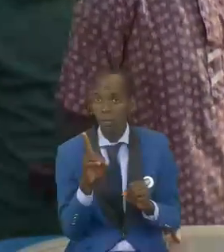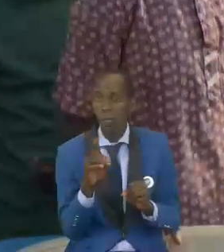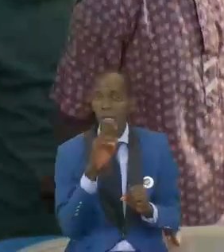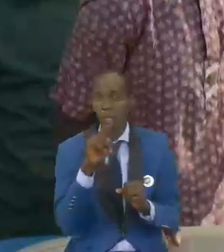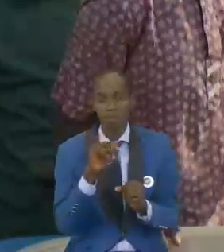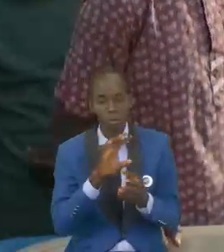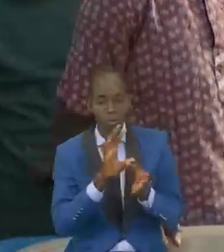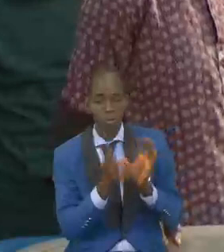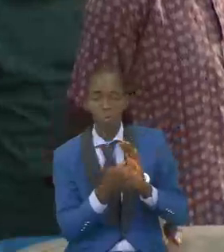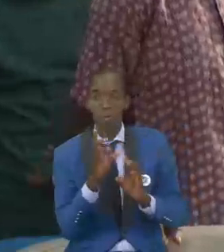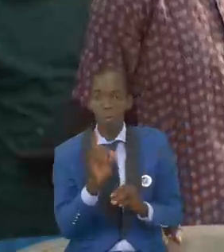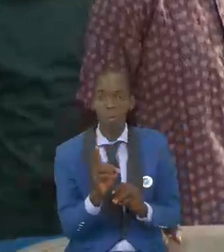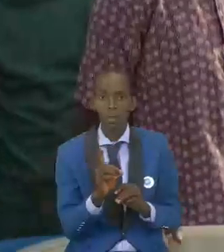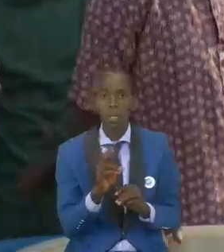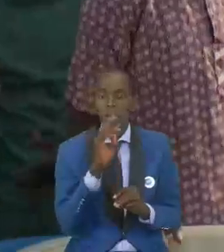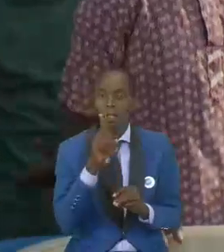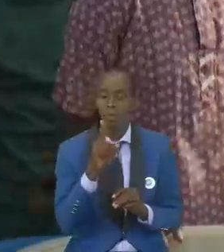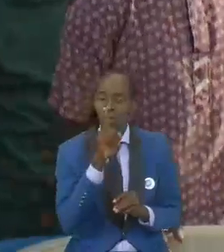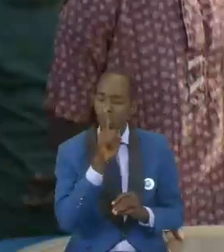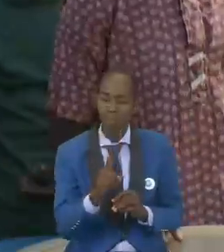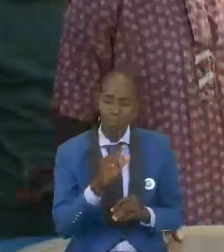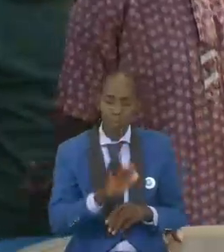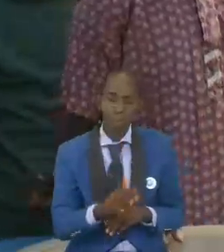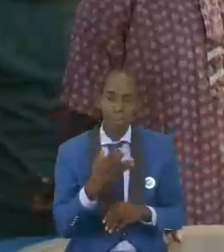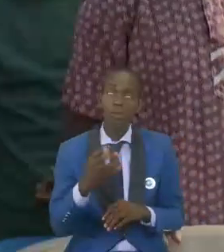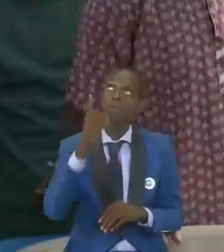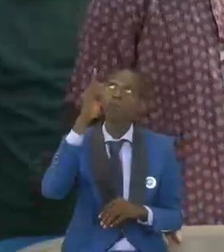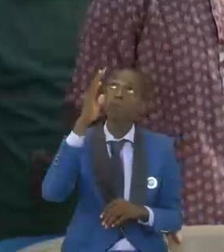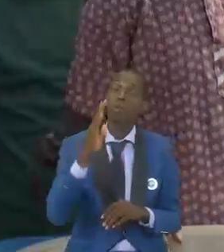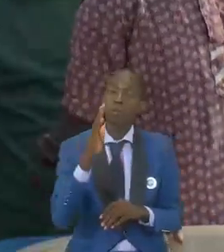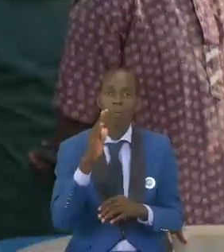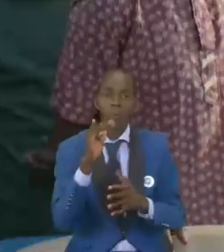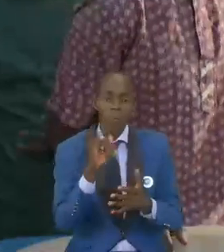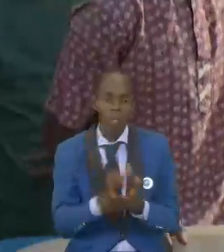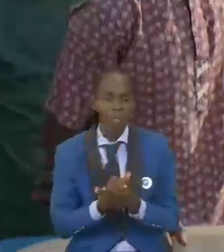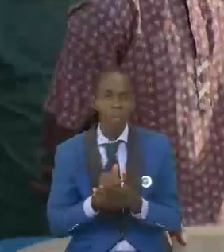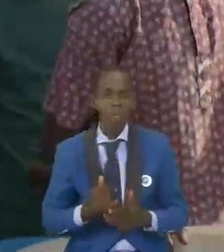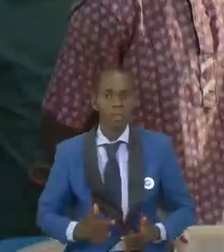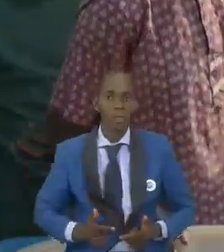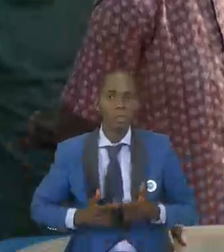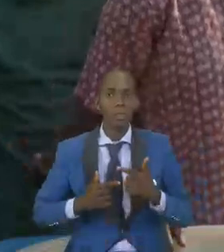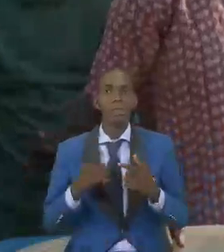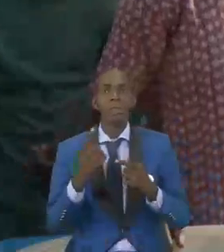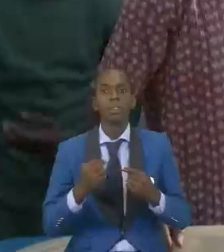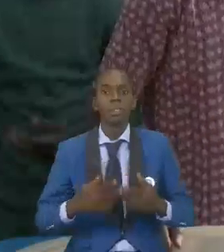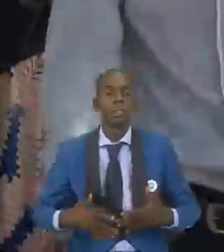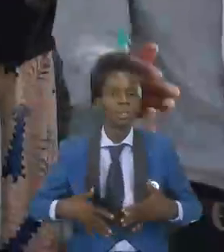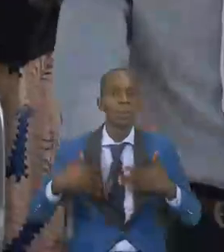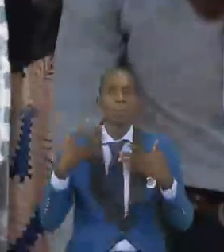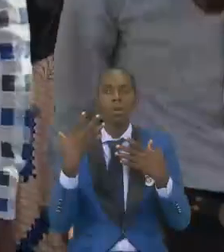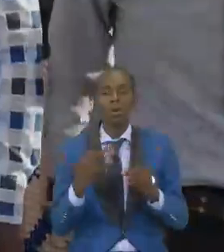converted, a real child of God that lives the life of